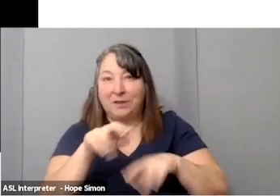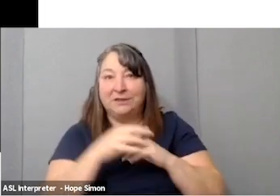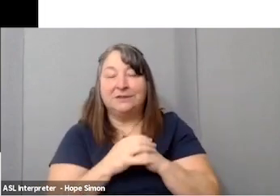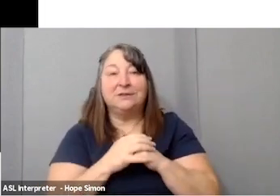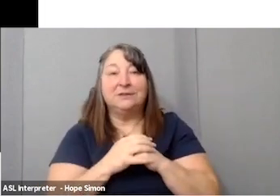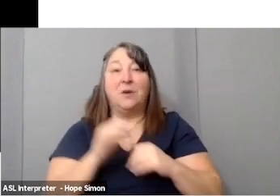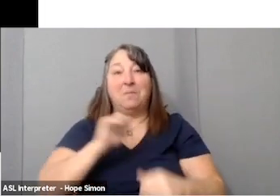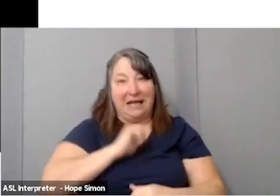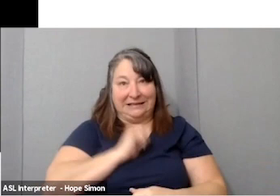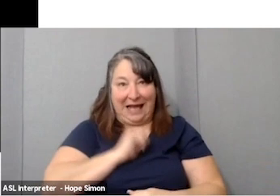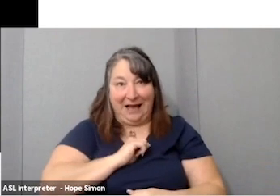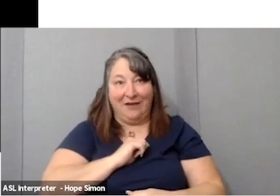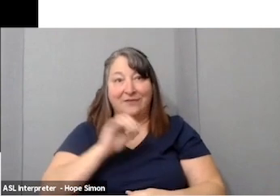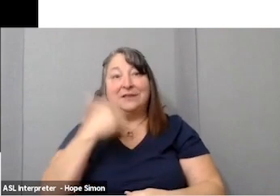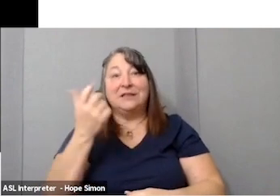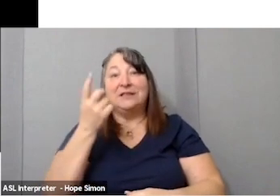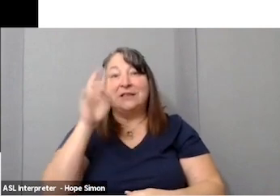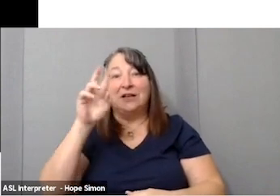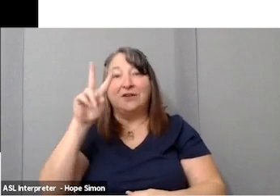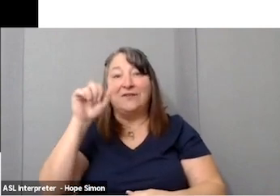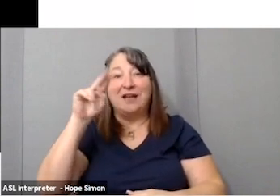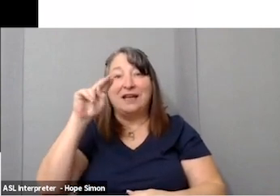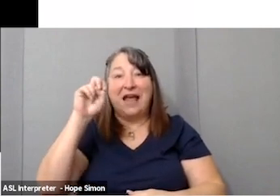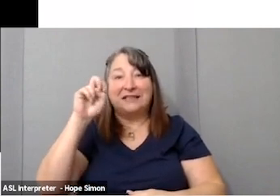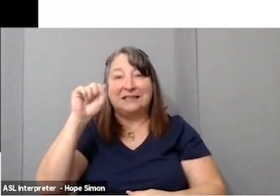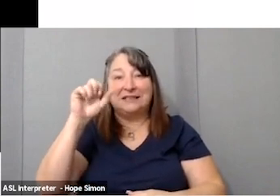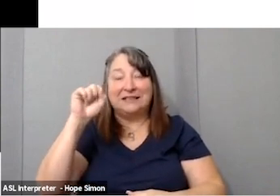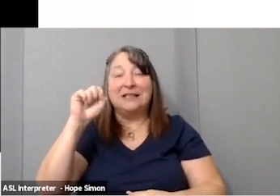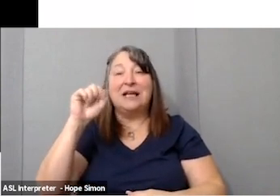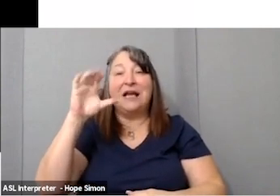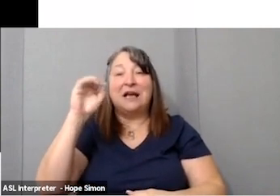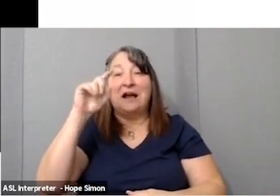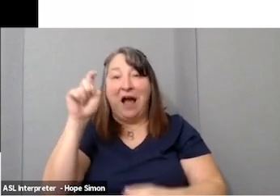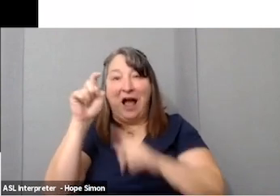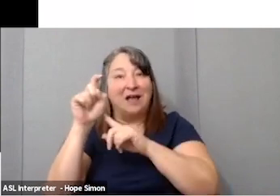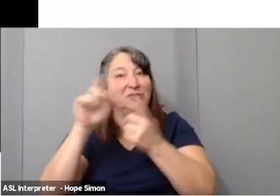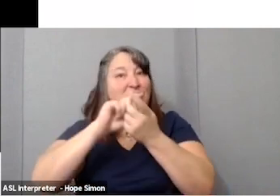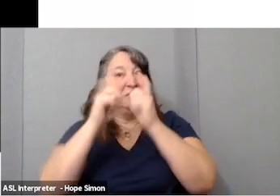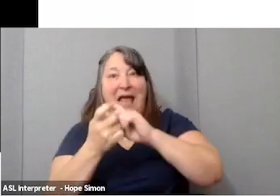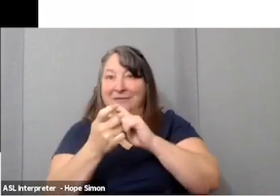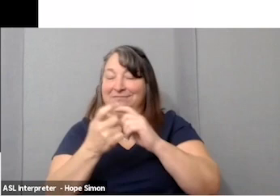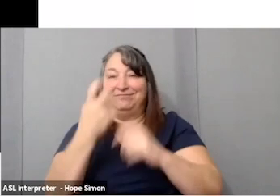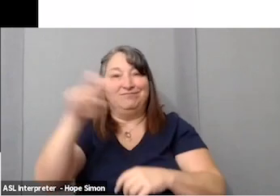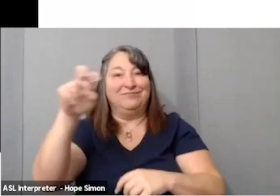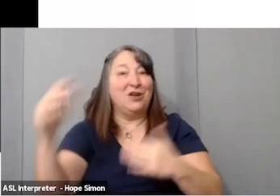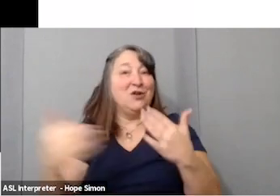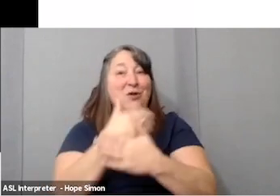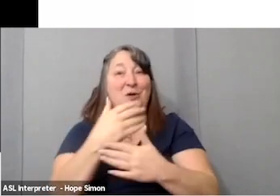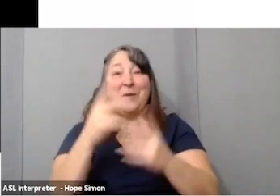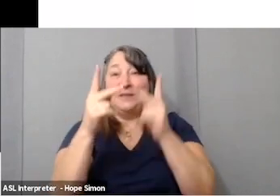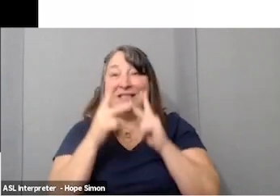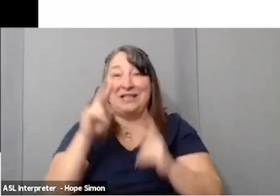than myself, we have Dr. Vanessa Cox, who has actually transitioned into an awesome position at Viacom